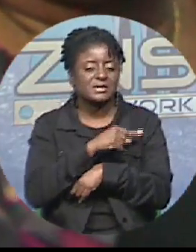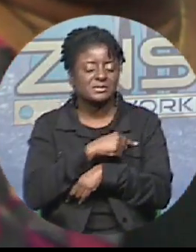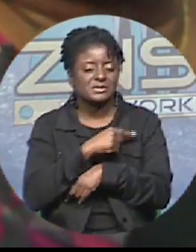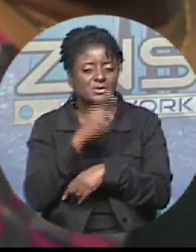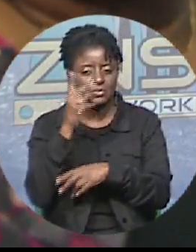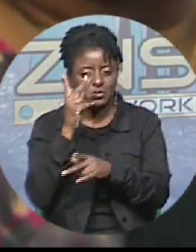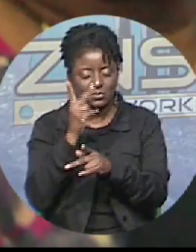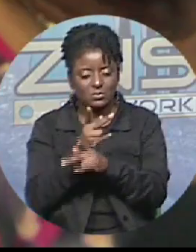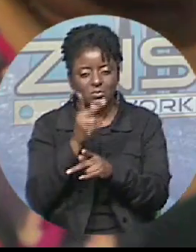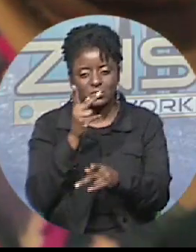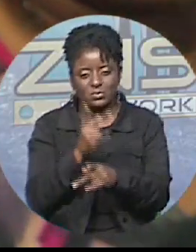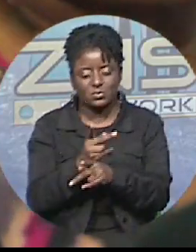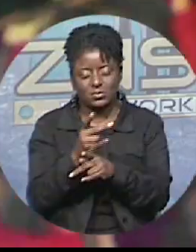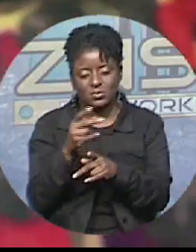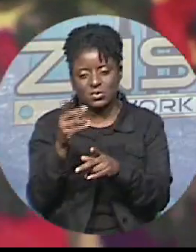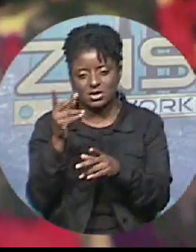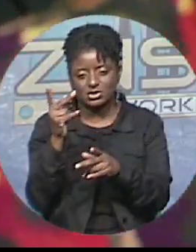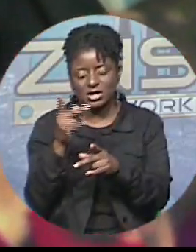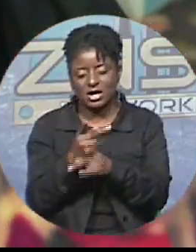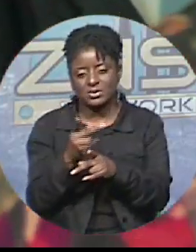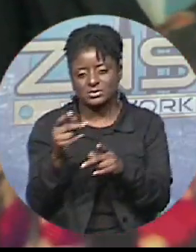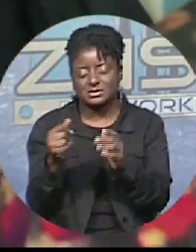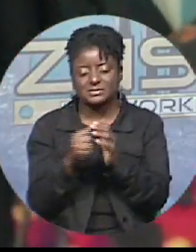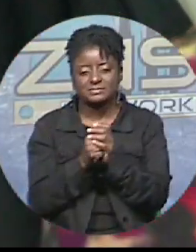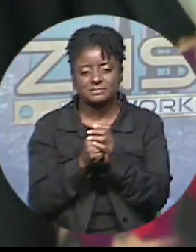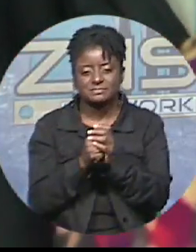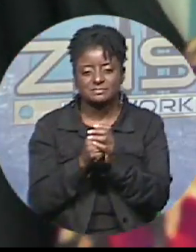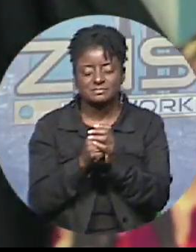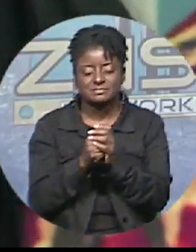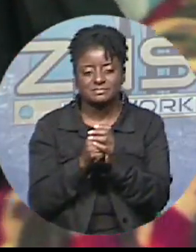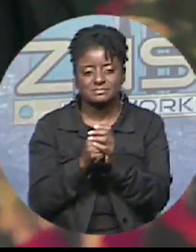Julian. I'm enjoying the moment.